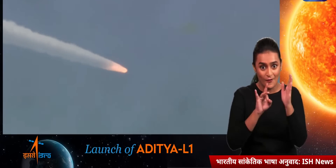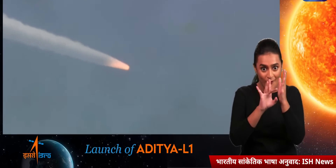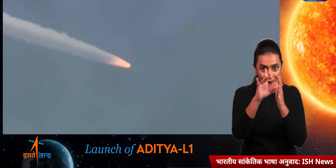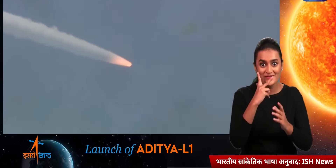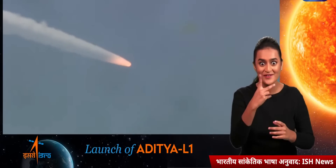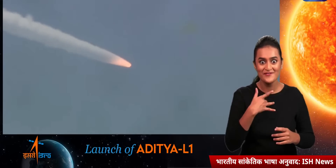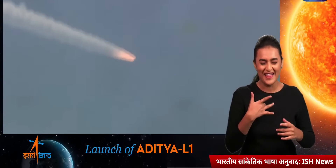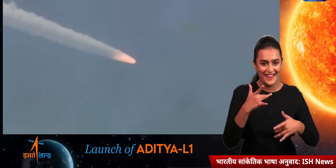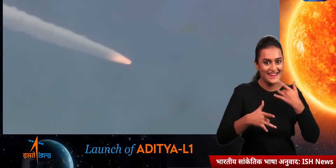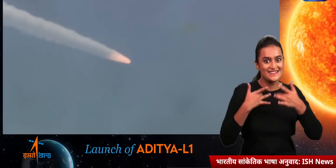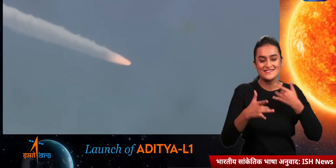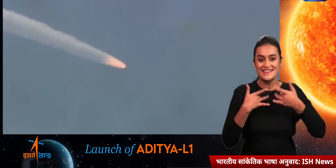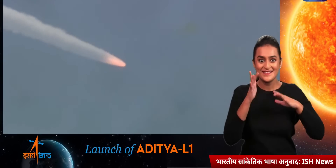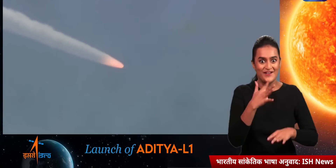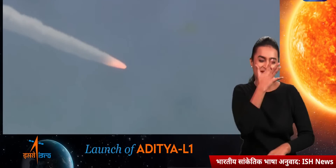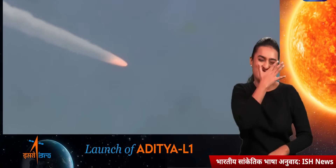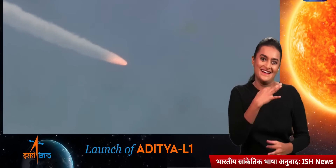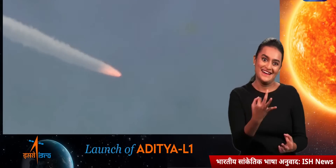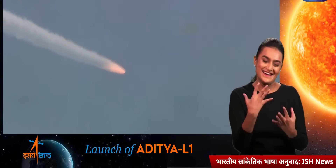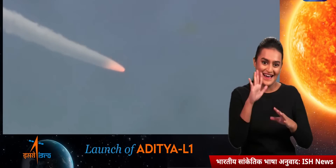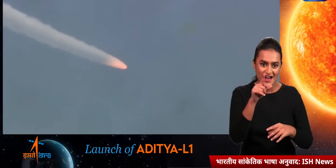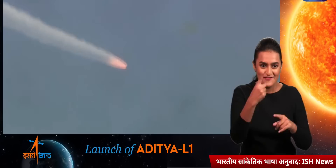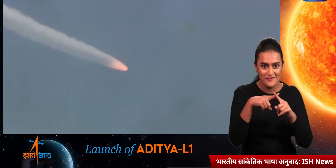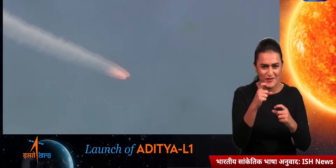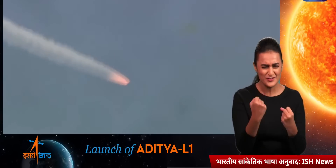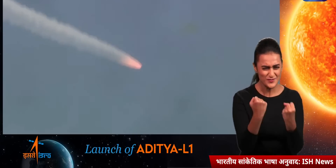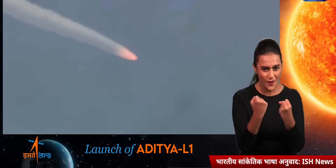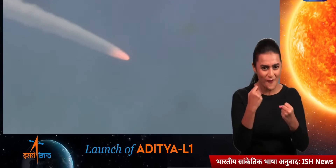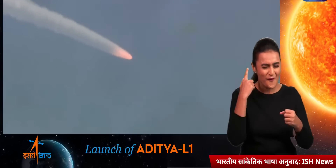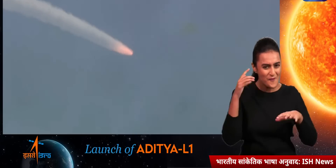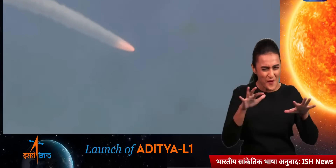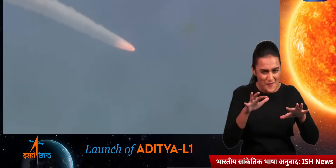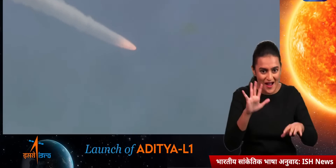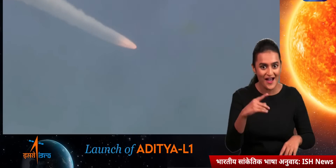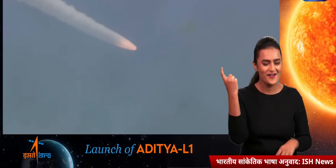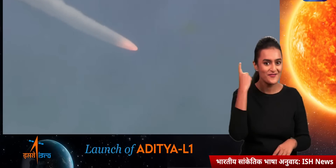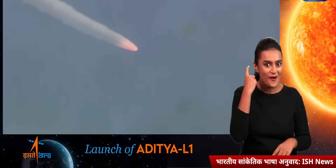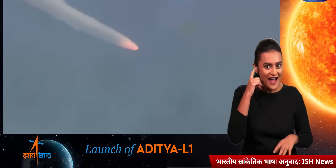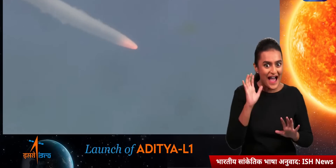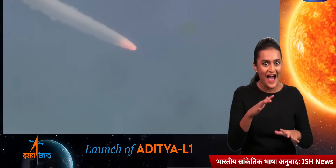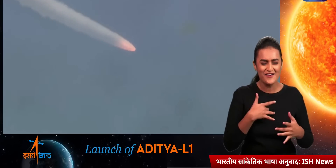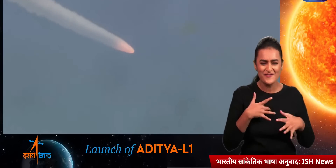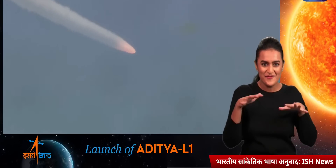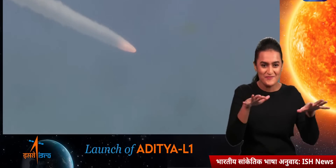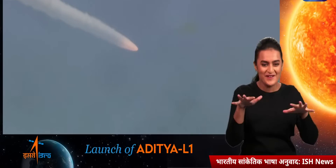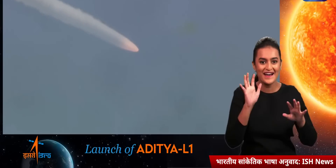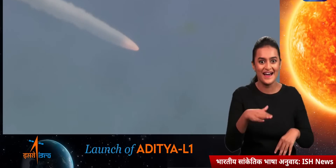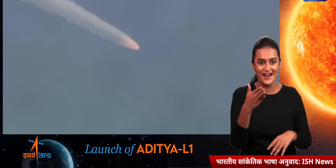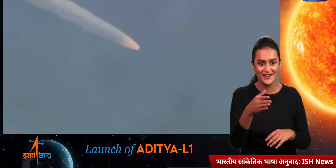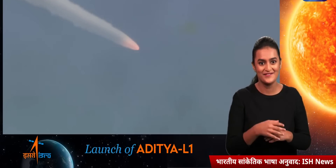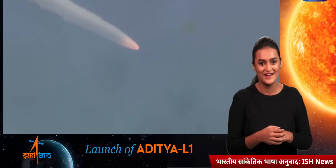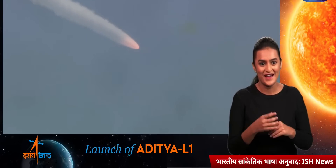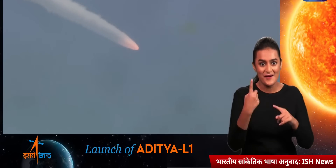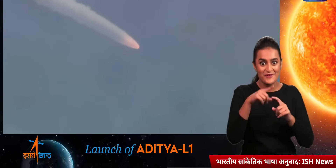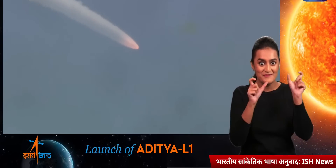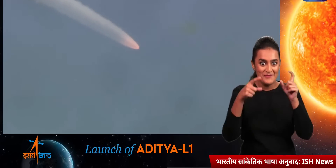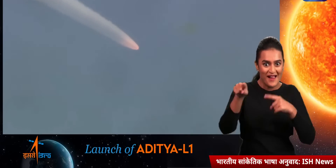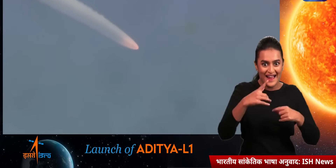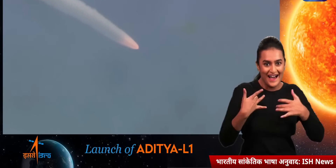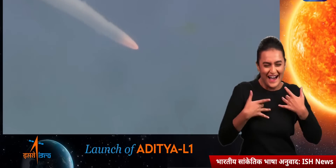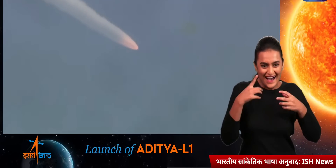to behold. The roaring sound and the vibrations that we can feel here, adding to this, the thrill, are just